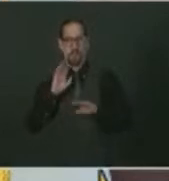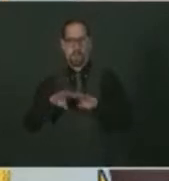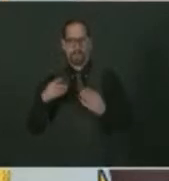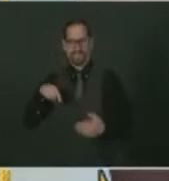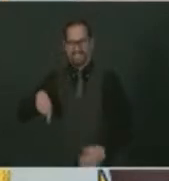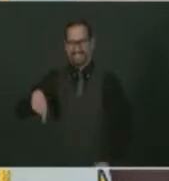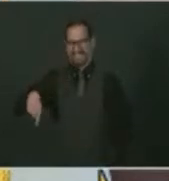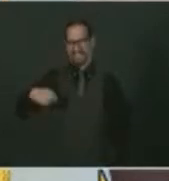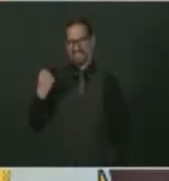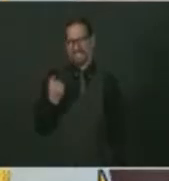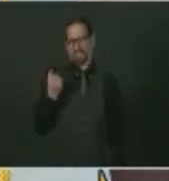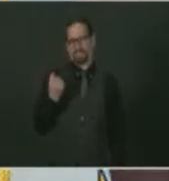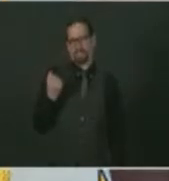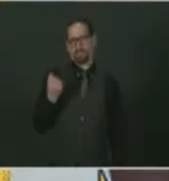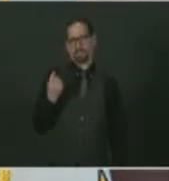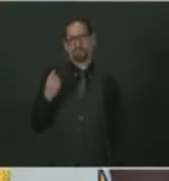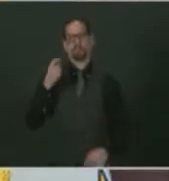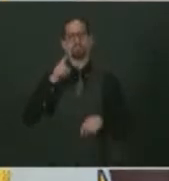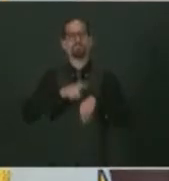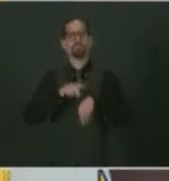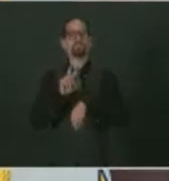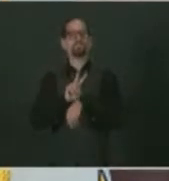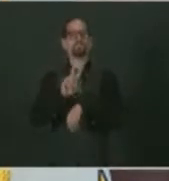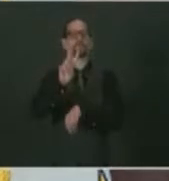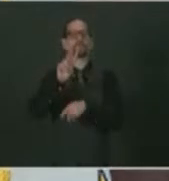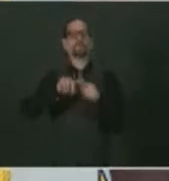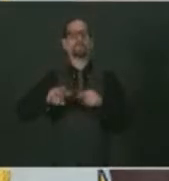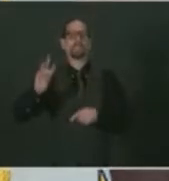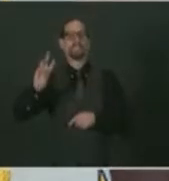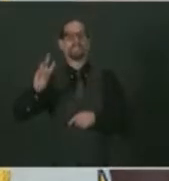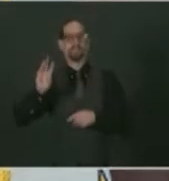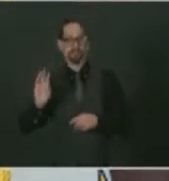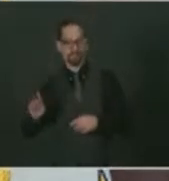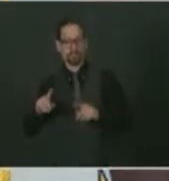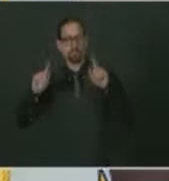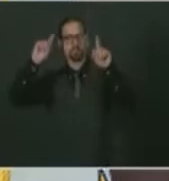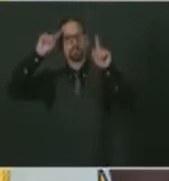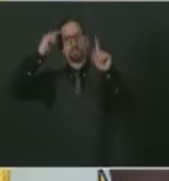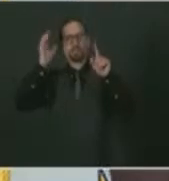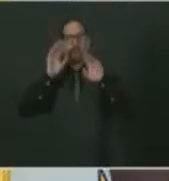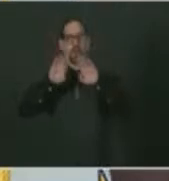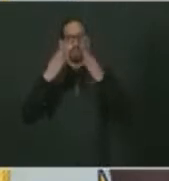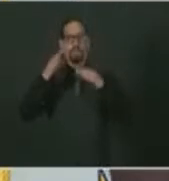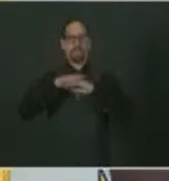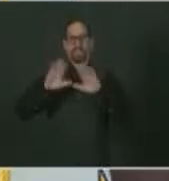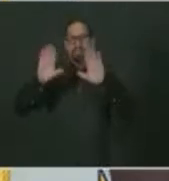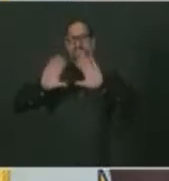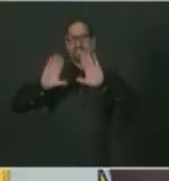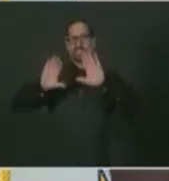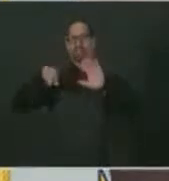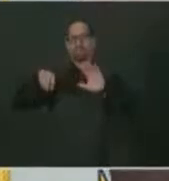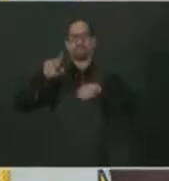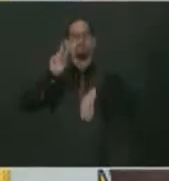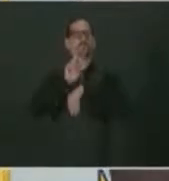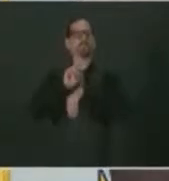p.m. to 6 p.m. The Woonsocket site will be open on Sunday, and that will be operating from 2 p.m. to 6 p.m. as